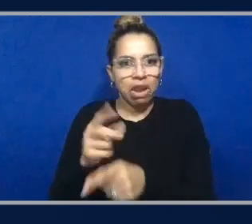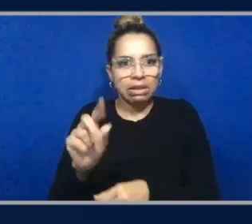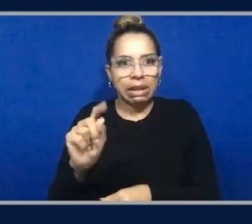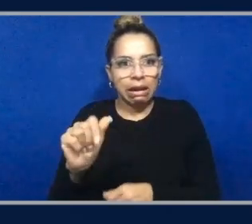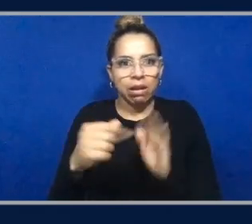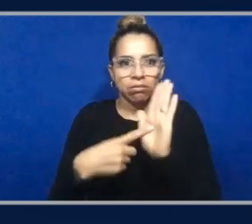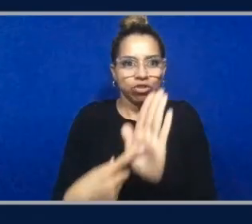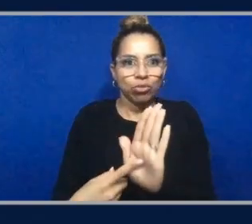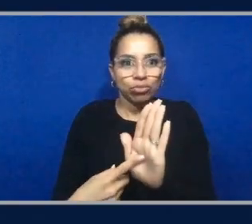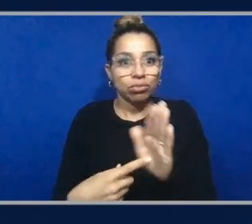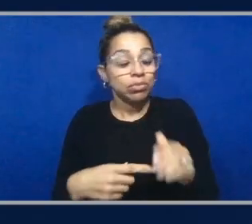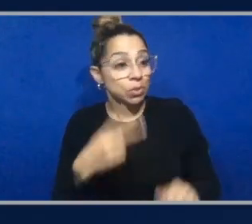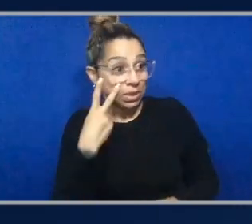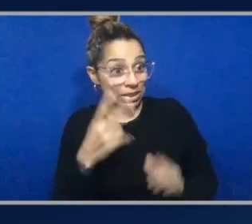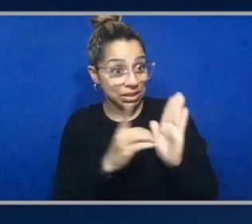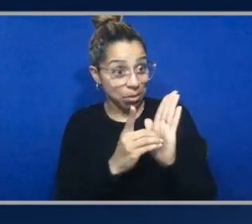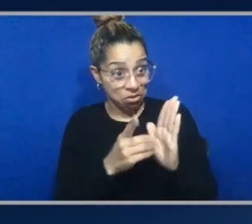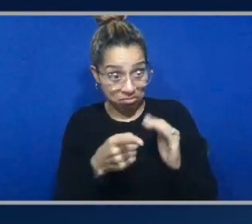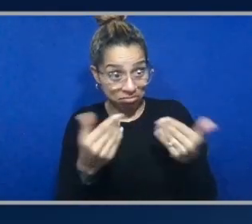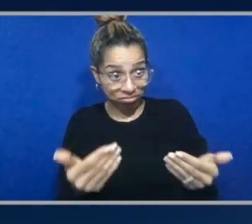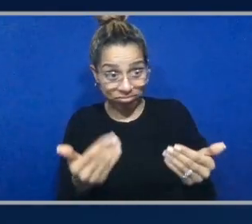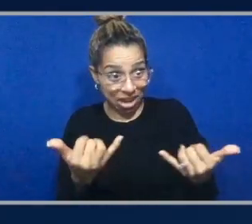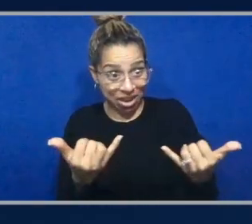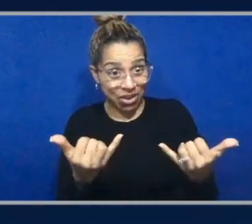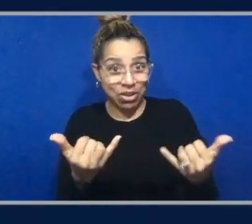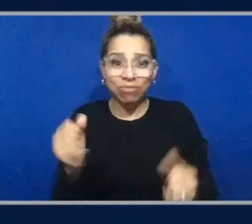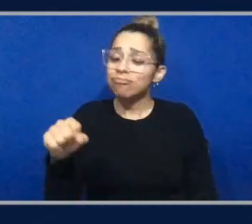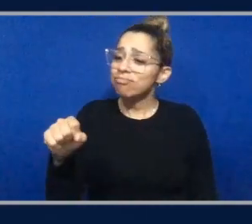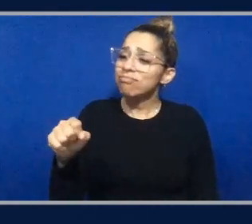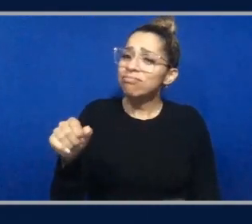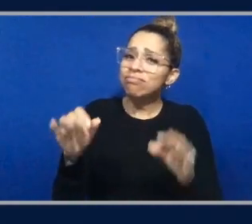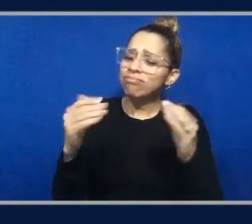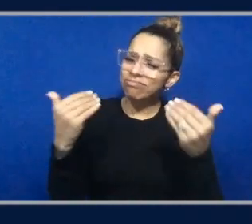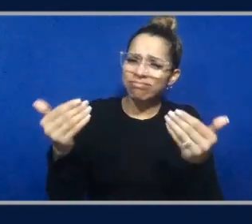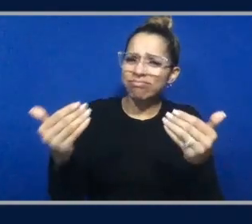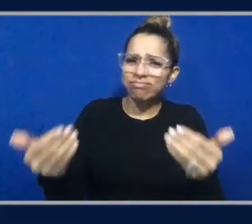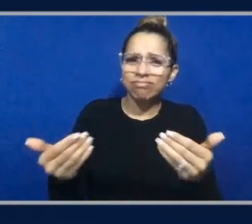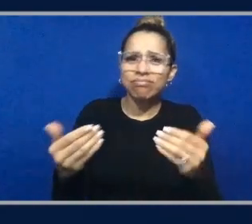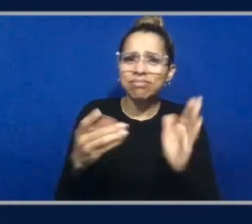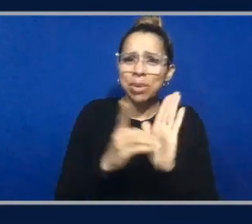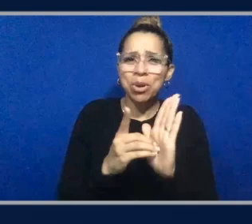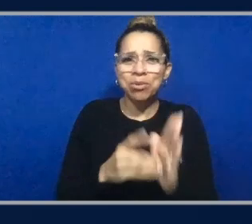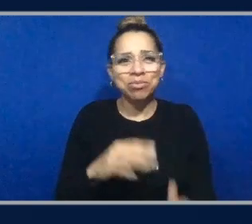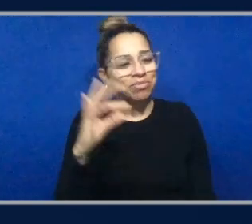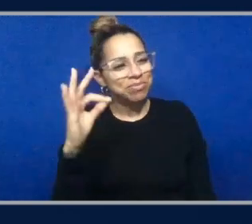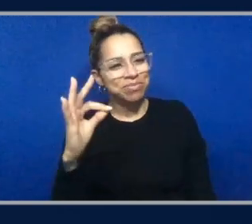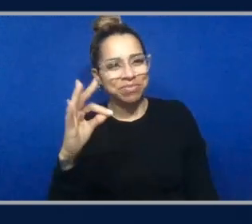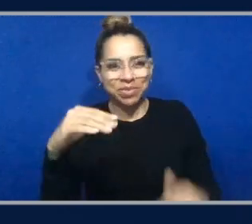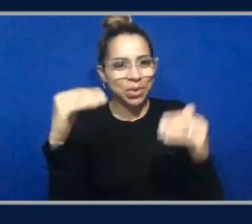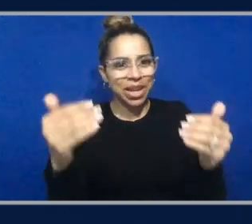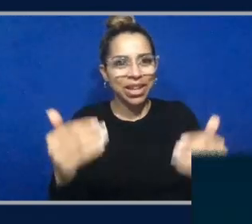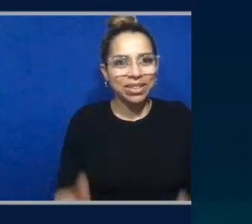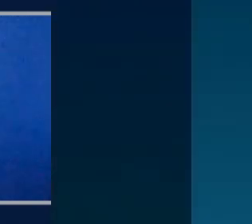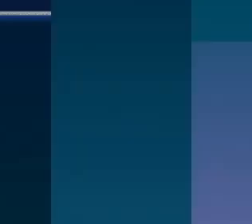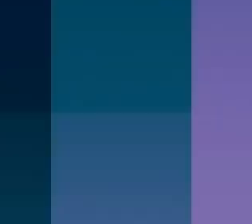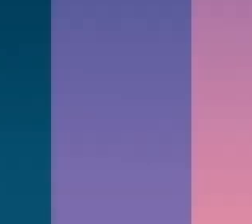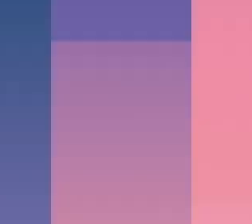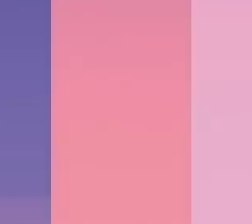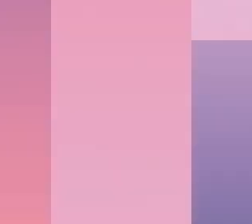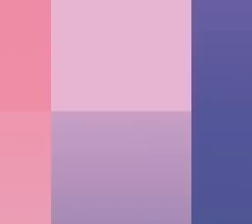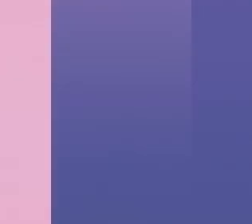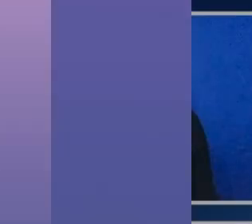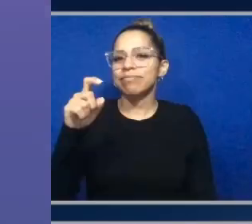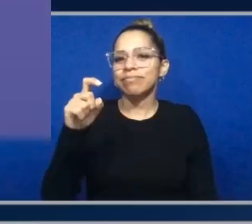demo. Do you think you could go ahead and show us that? Yeah, ready. I think we can dive into the demo. Let's do it. Absolutely. We do have to do the demo dance. Don't forget.